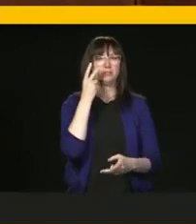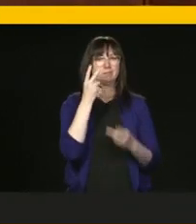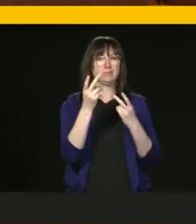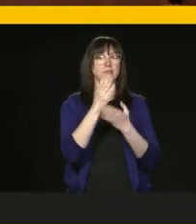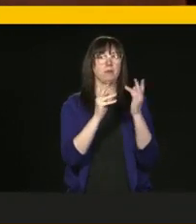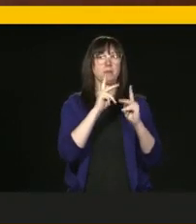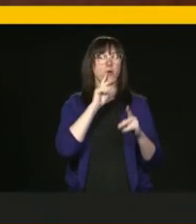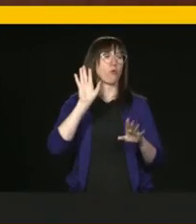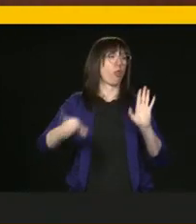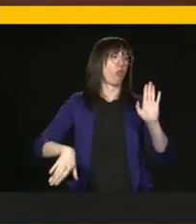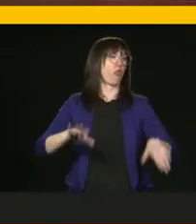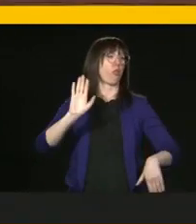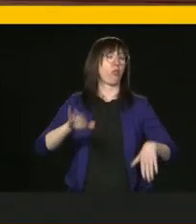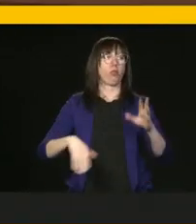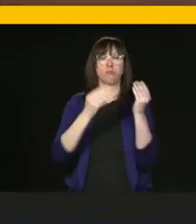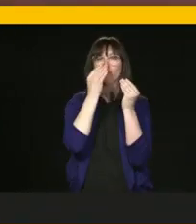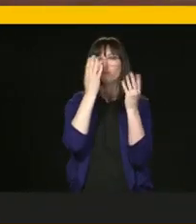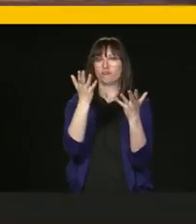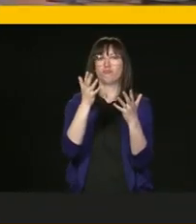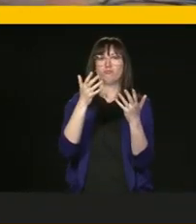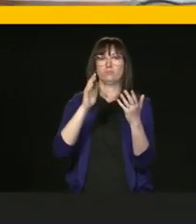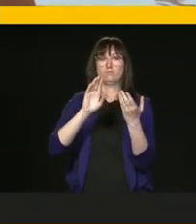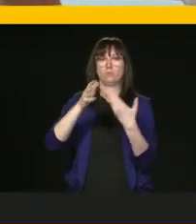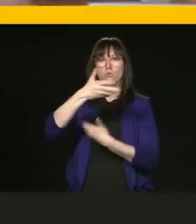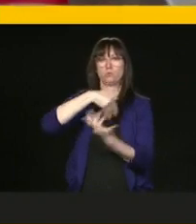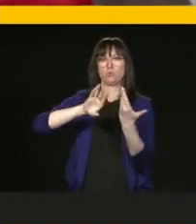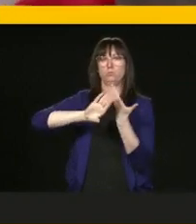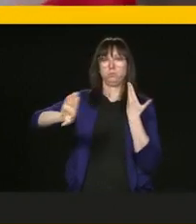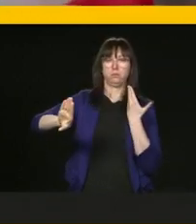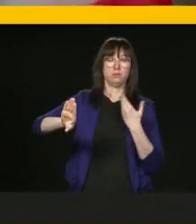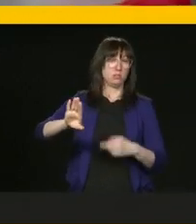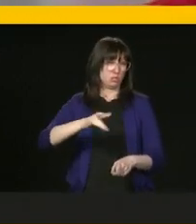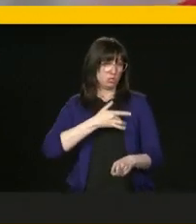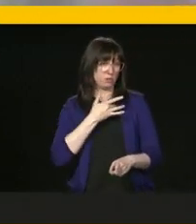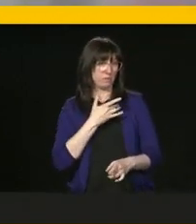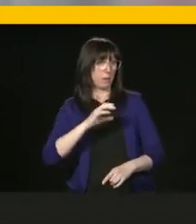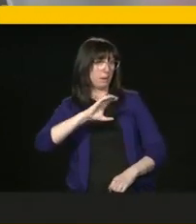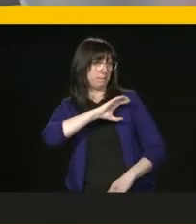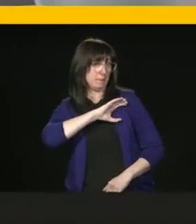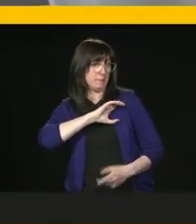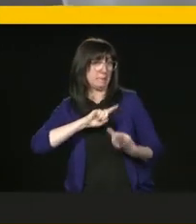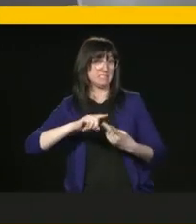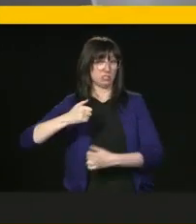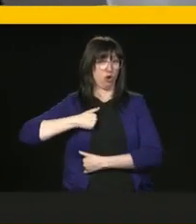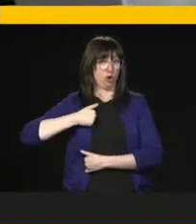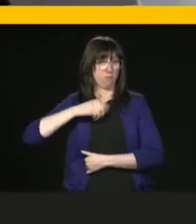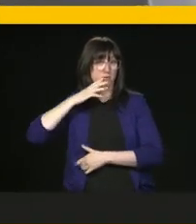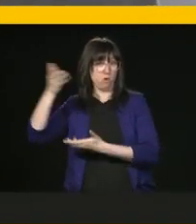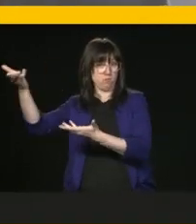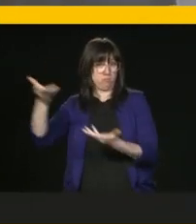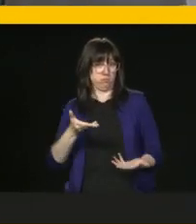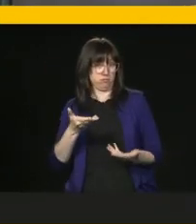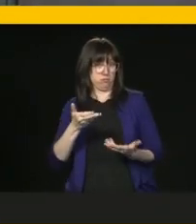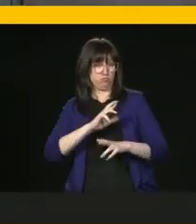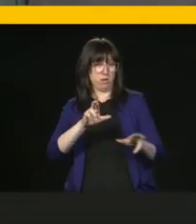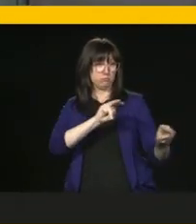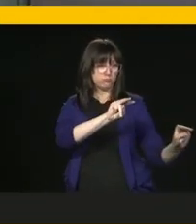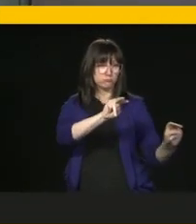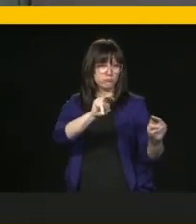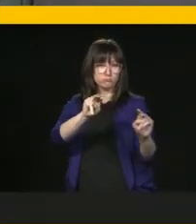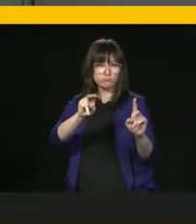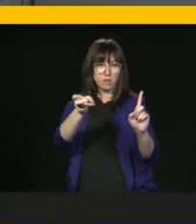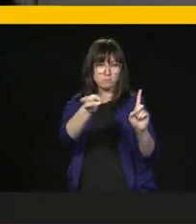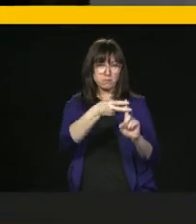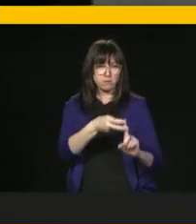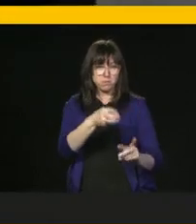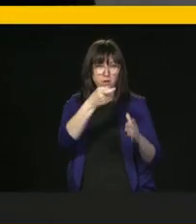one expect the police or the army to be called in to enforce the rules? Well, I think we've seen at